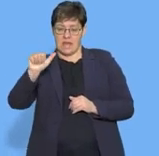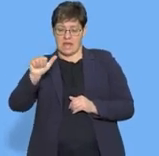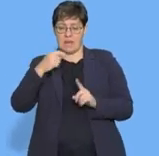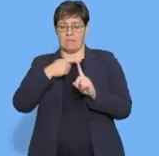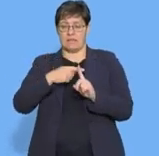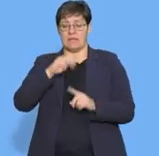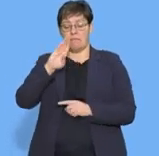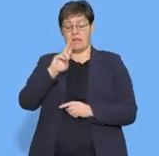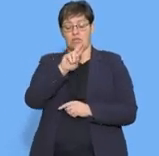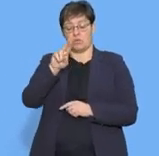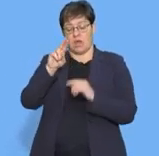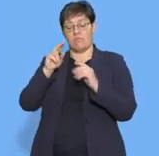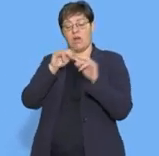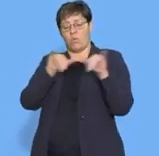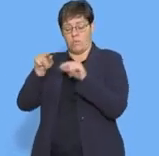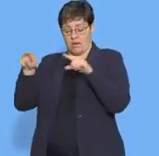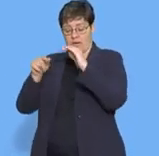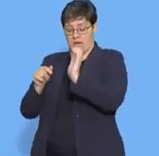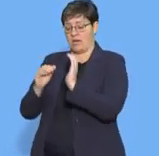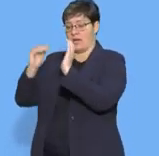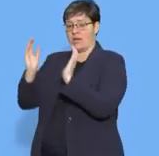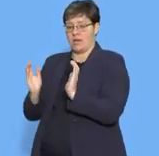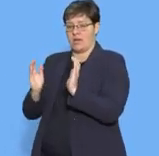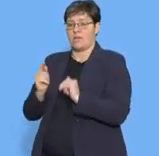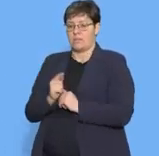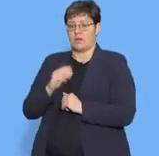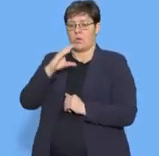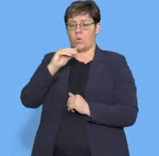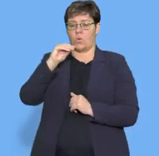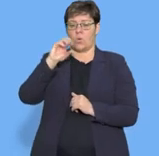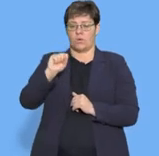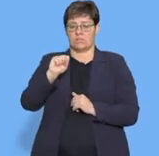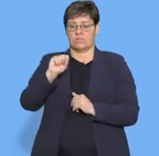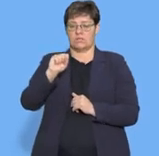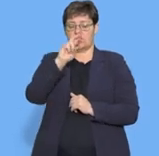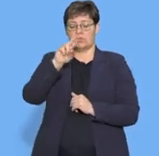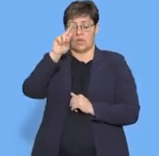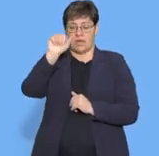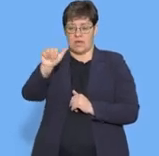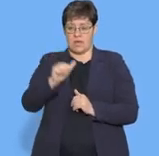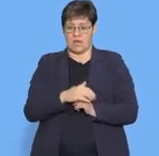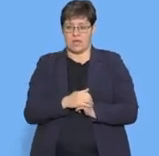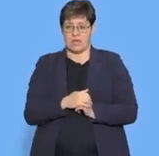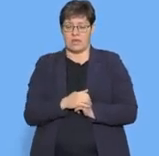out B squared as a common factor. We'll be left with this cos squared A,